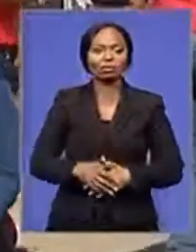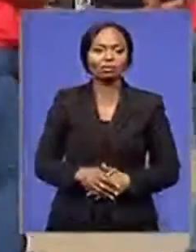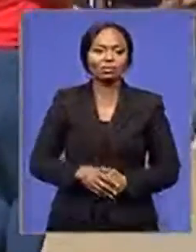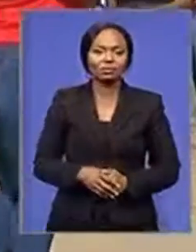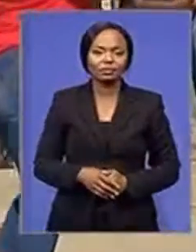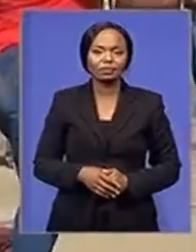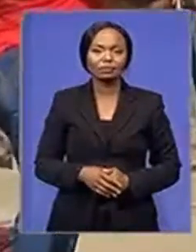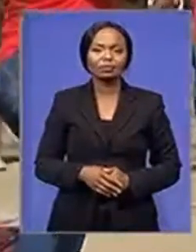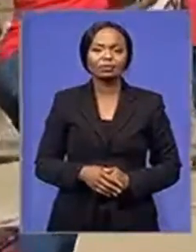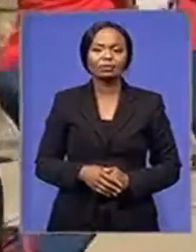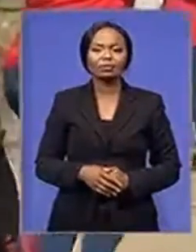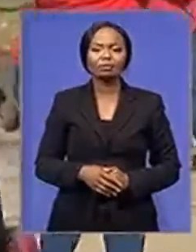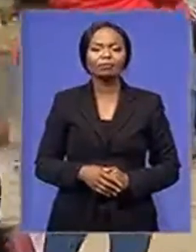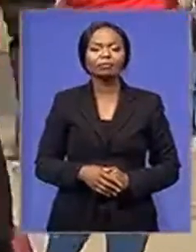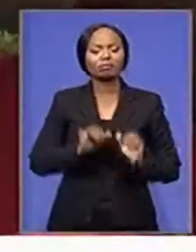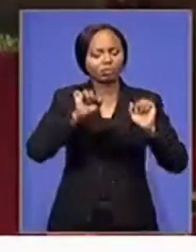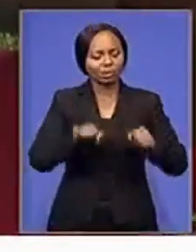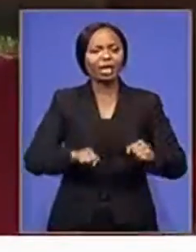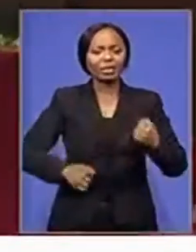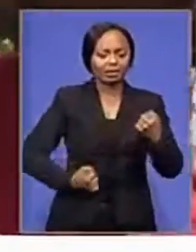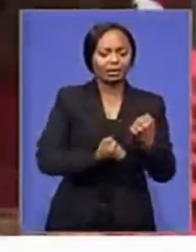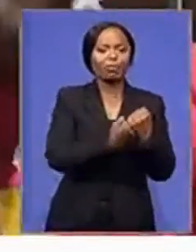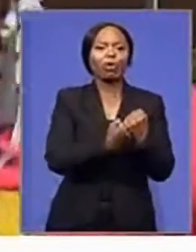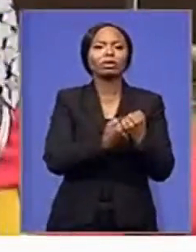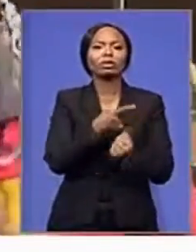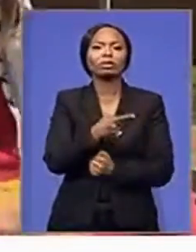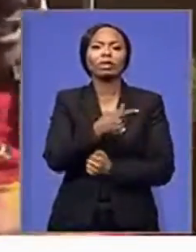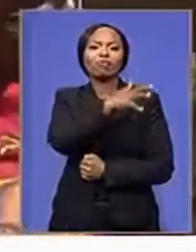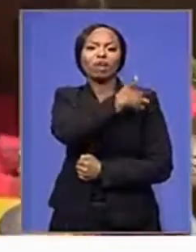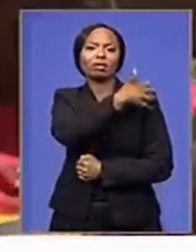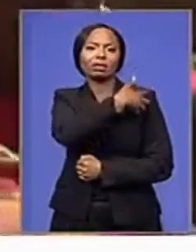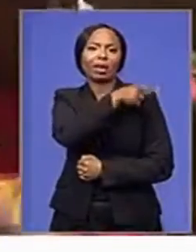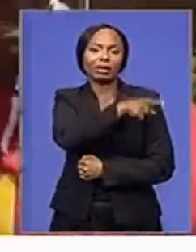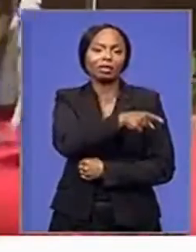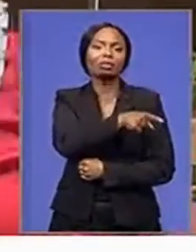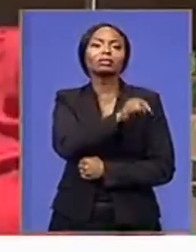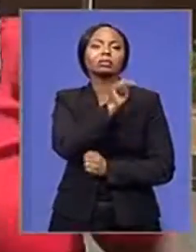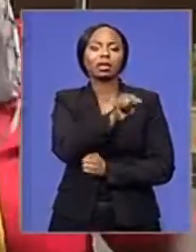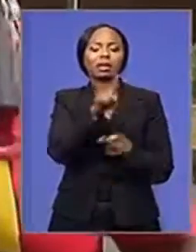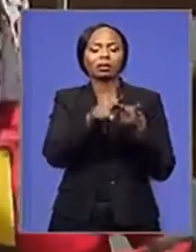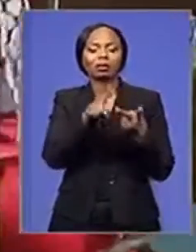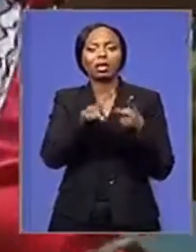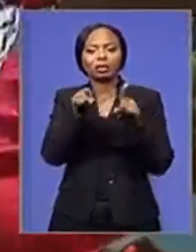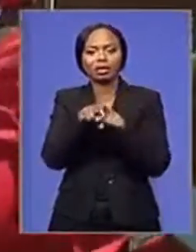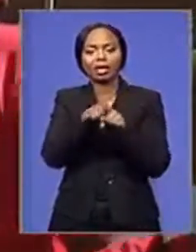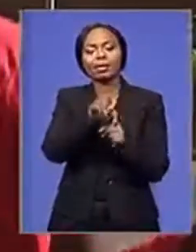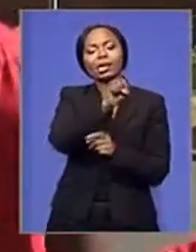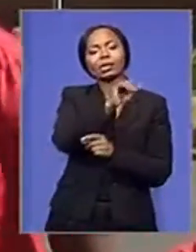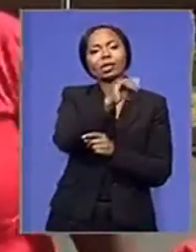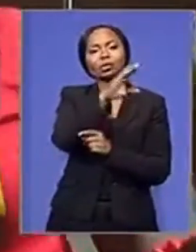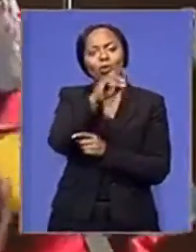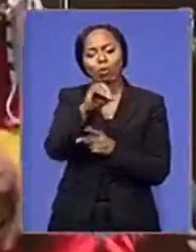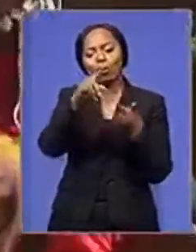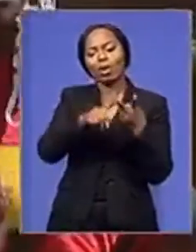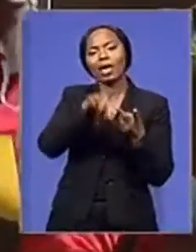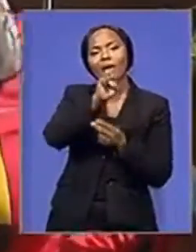ba tsaya kgato go ema le maPalestina. Mokgatlho wa baithuti mo Afrika Borwa SASCO le wa makomonisi mo nageng SACP